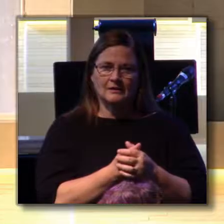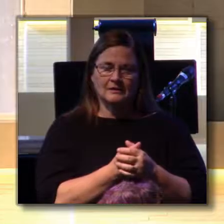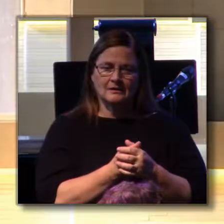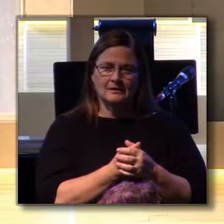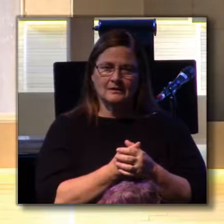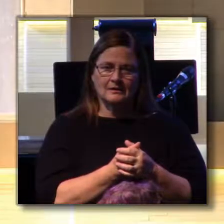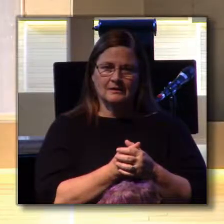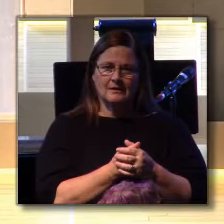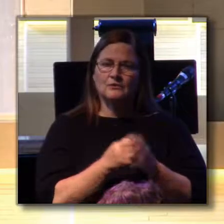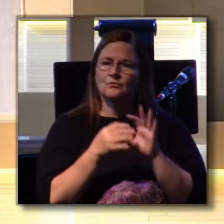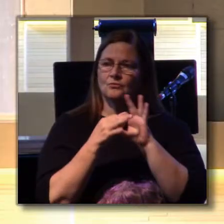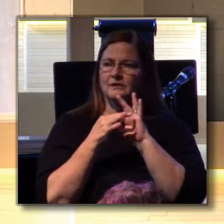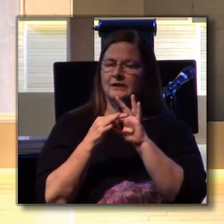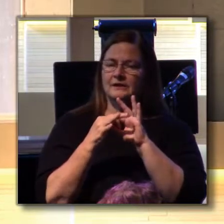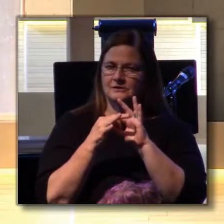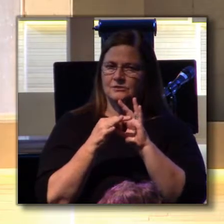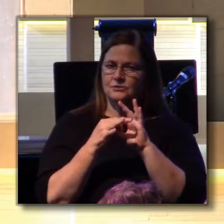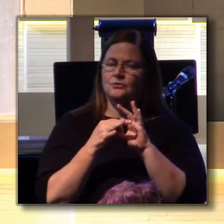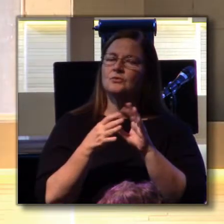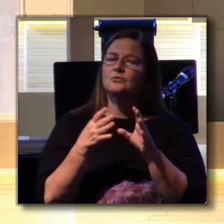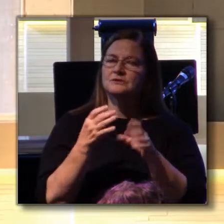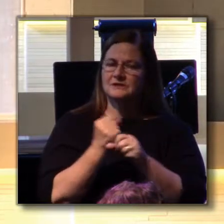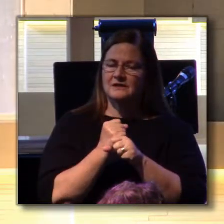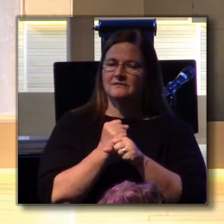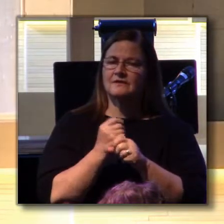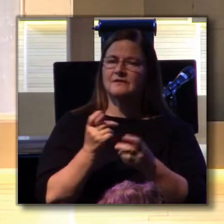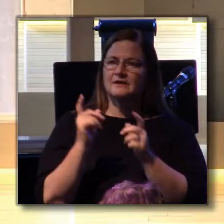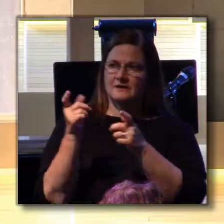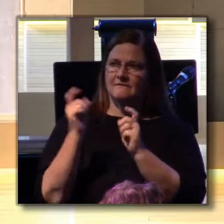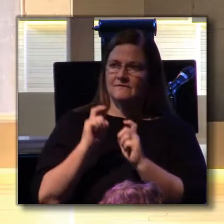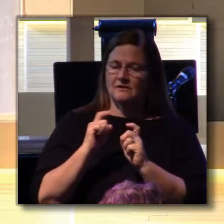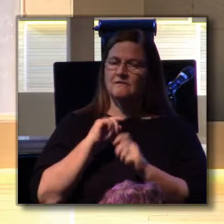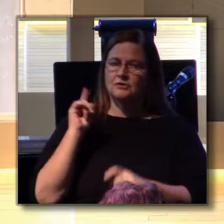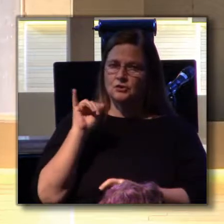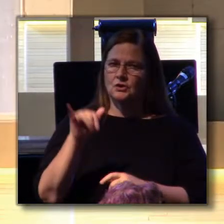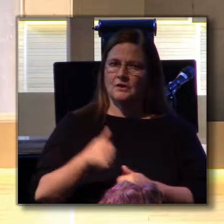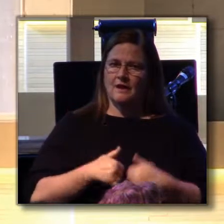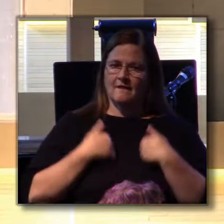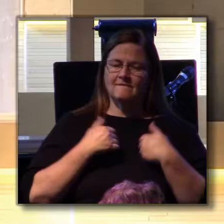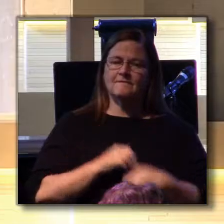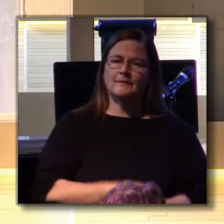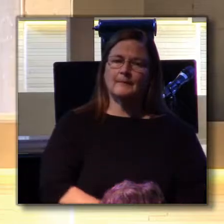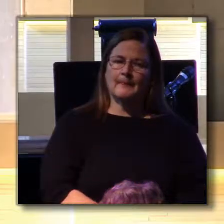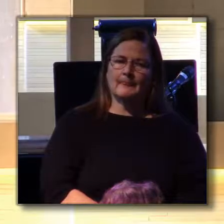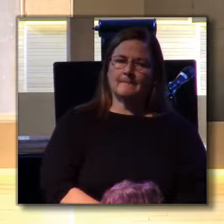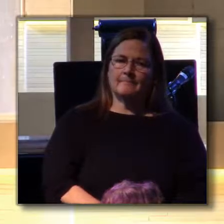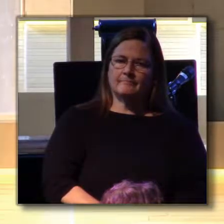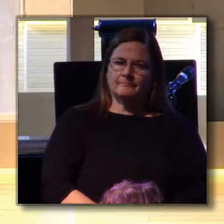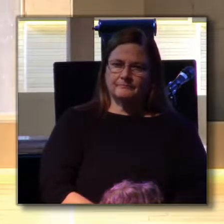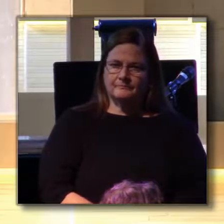receiving, inheriting the gift of eternal life. And he calls us to forsake it.